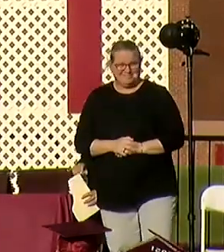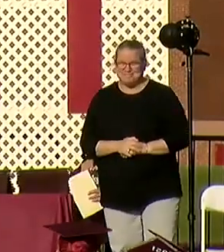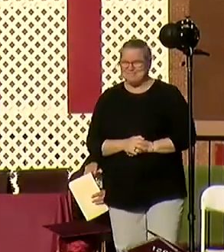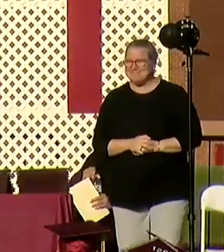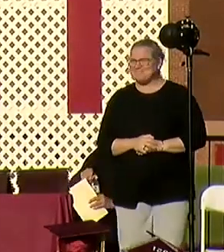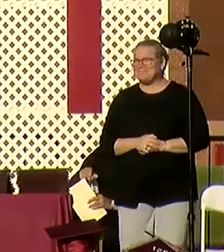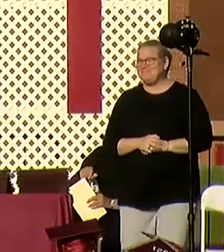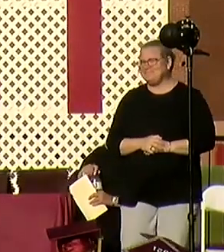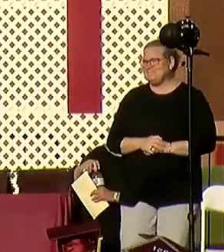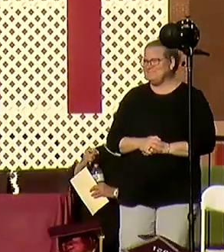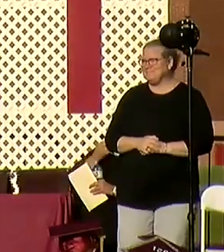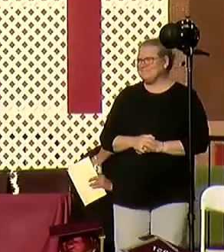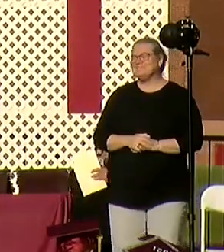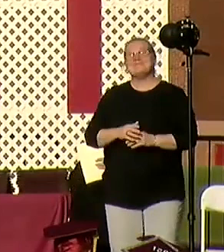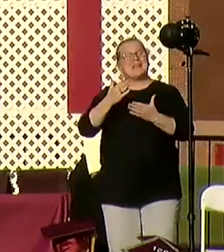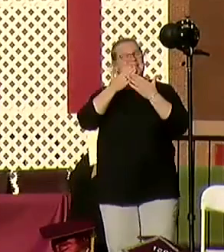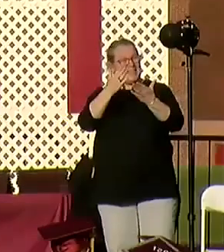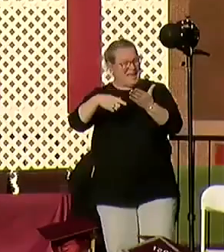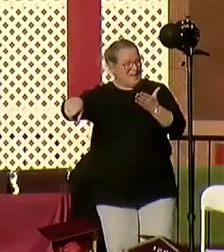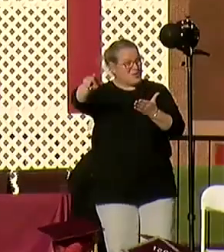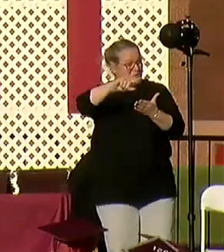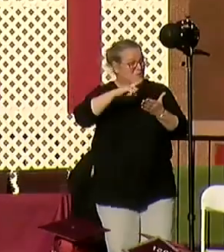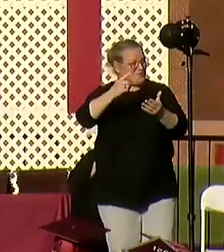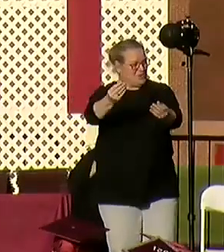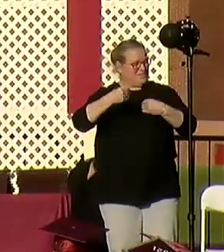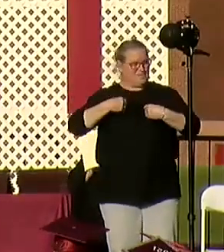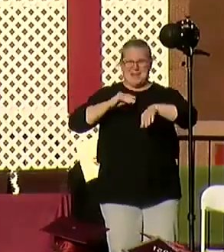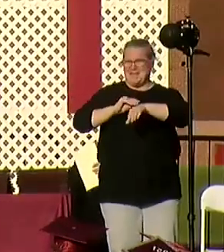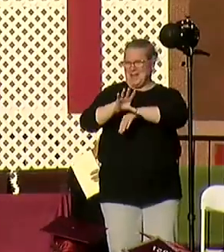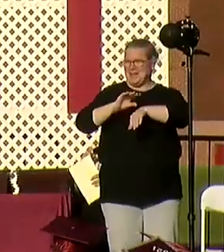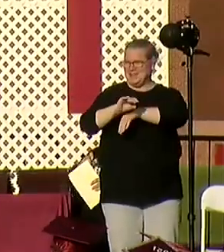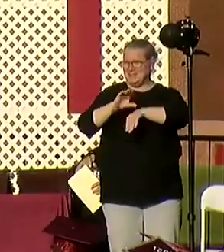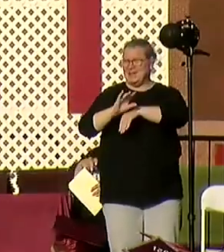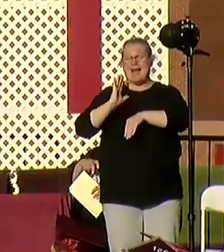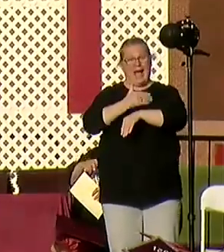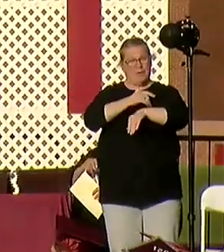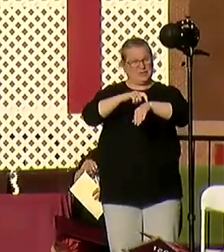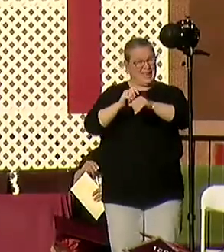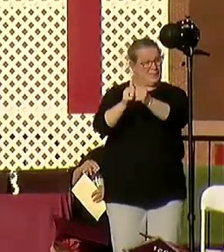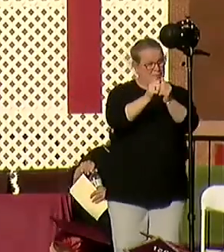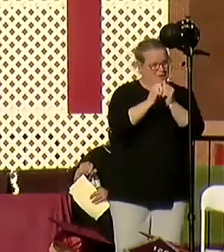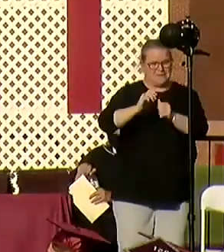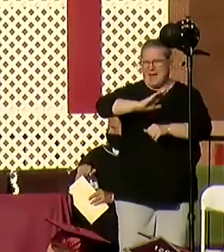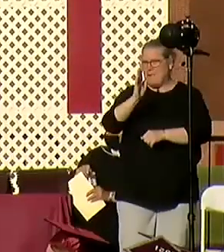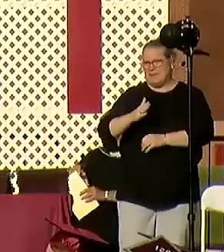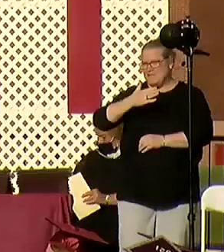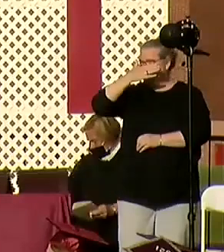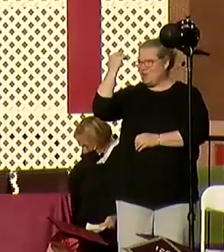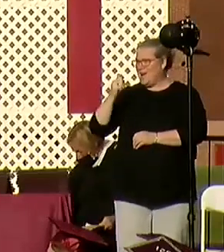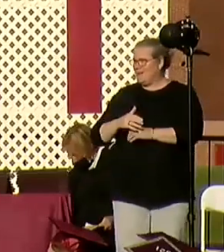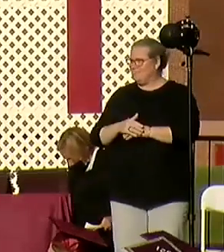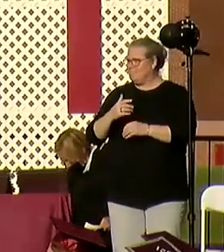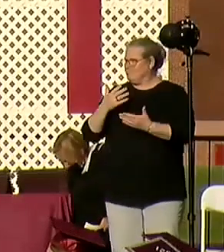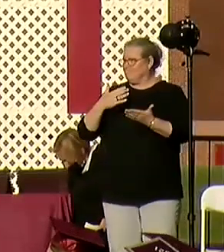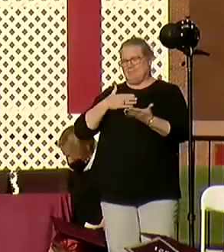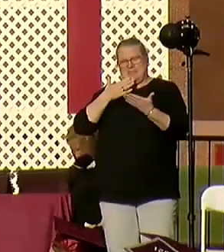Thank you for providing me the words of advice. I will never forget our time together, and I'm grateful to be your superintendent of